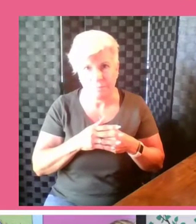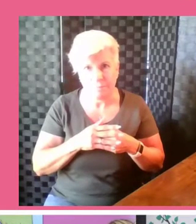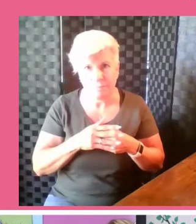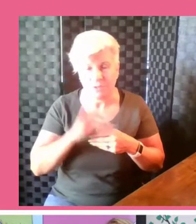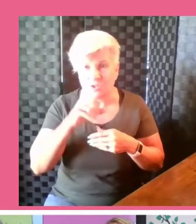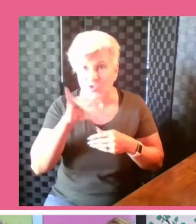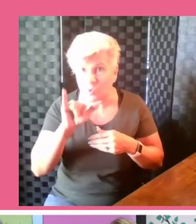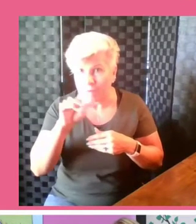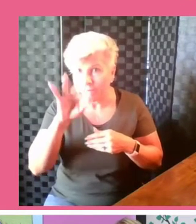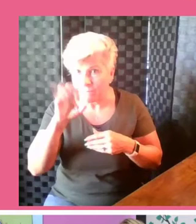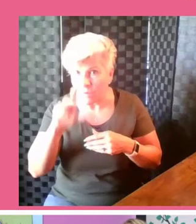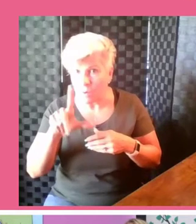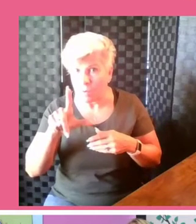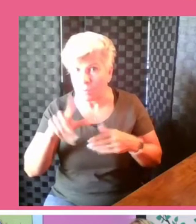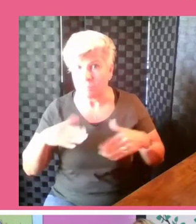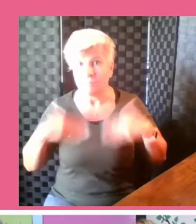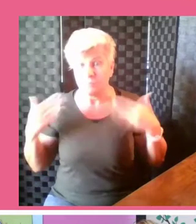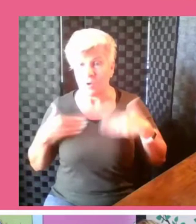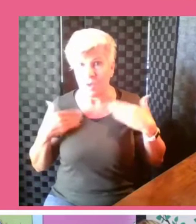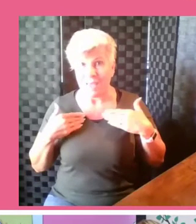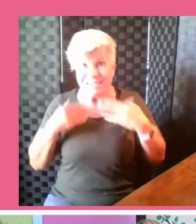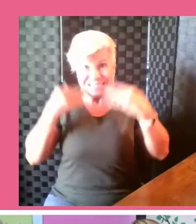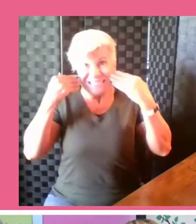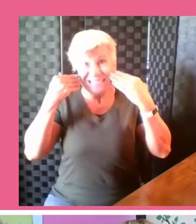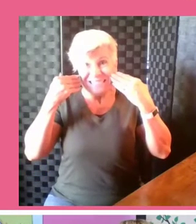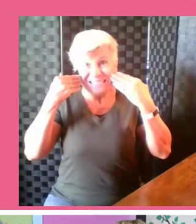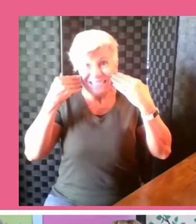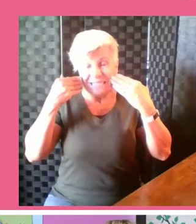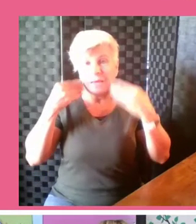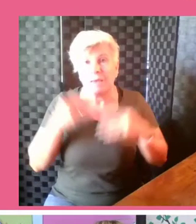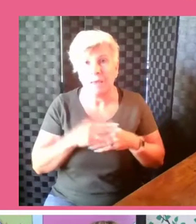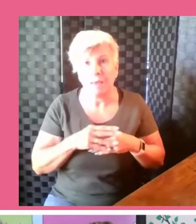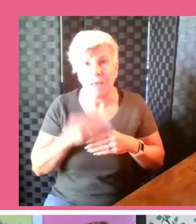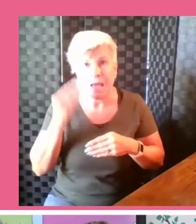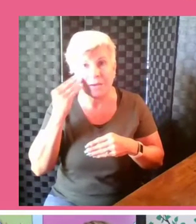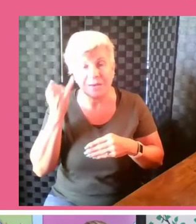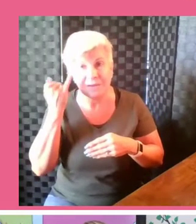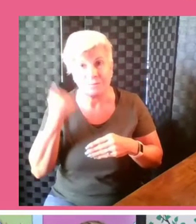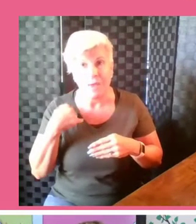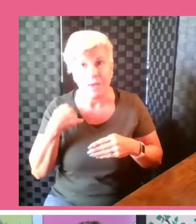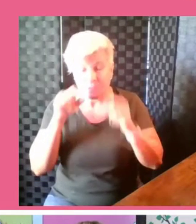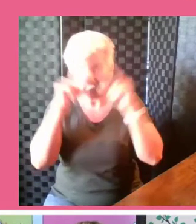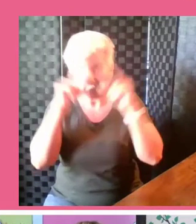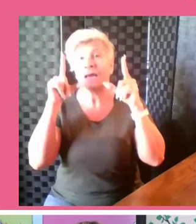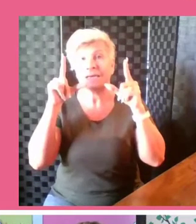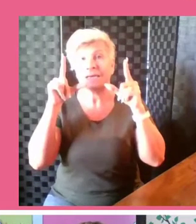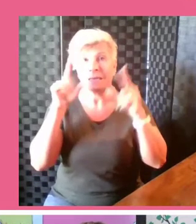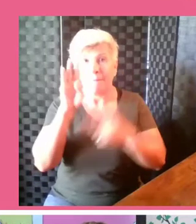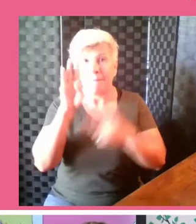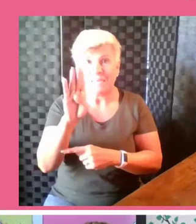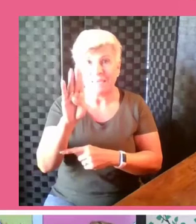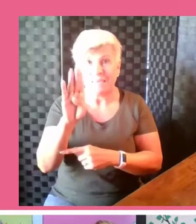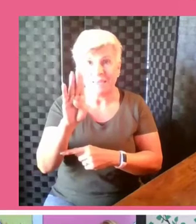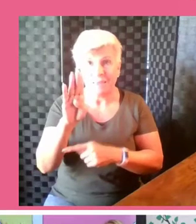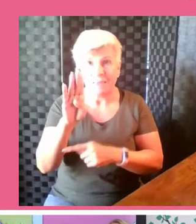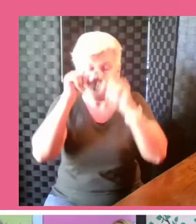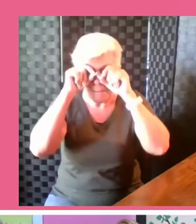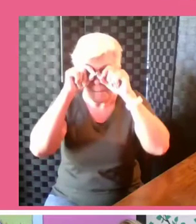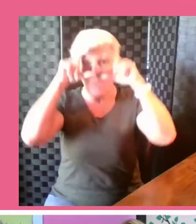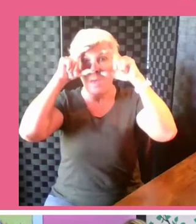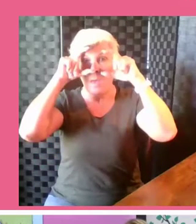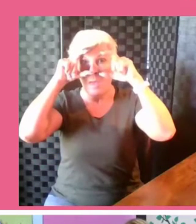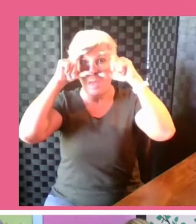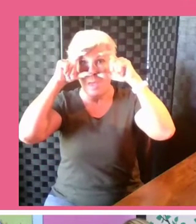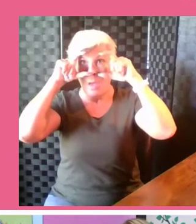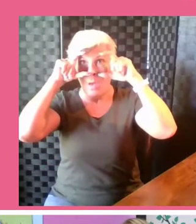Joyful, C, again, I think they would have a pretty big smile on their face. I know if I'm surprised, B,